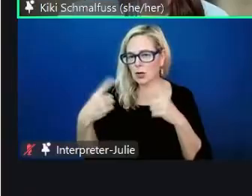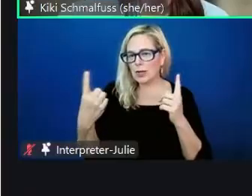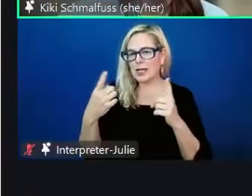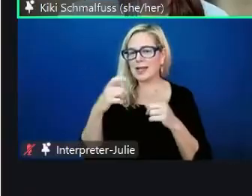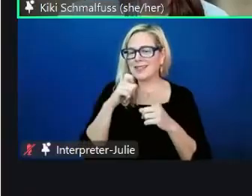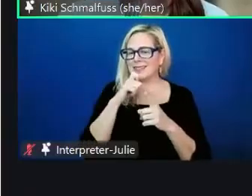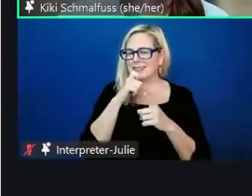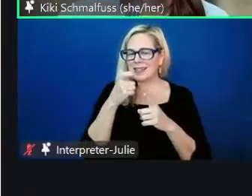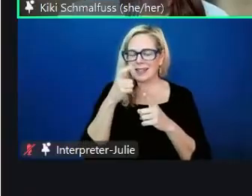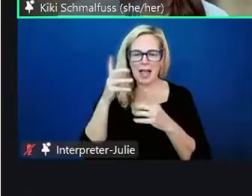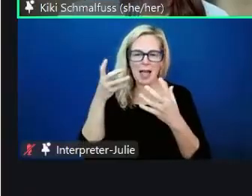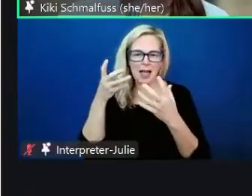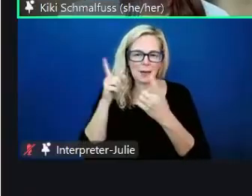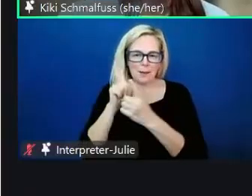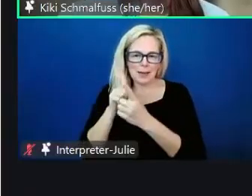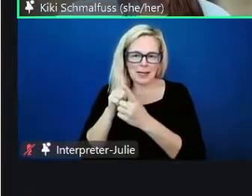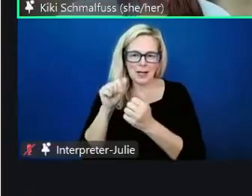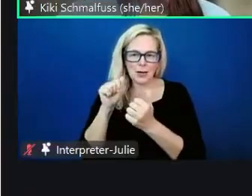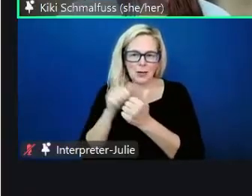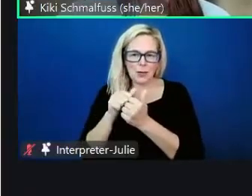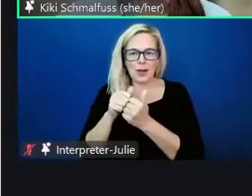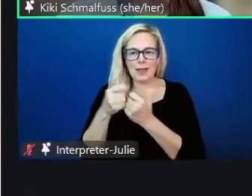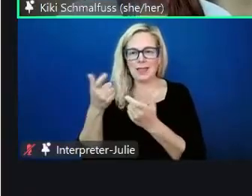response on the mentor's part.